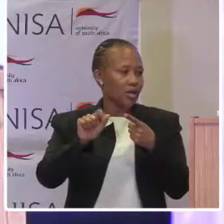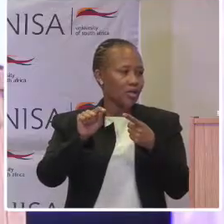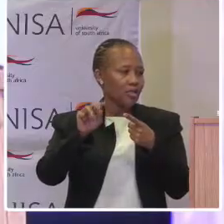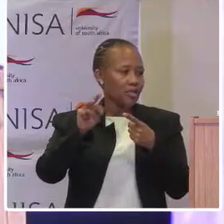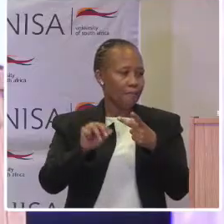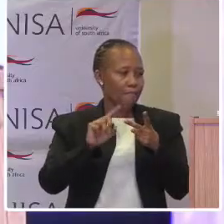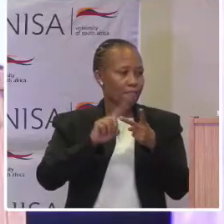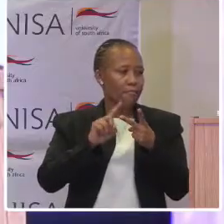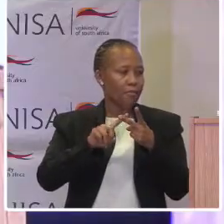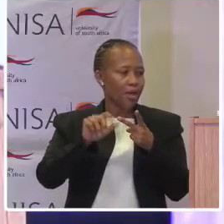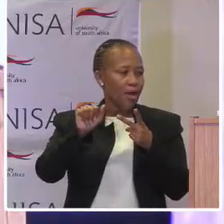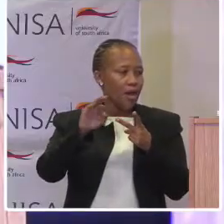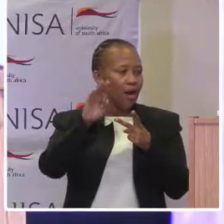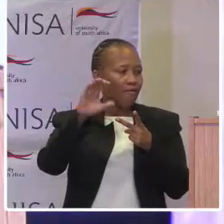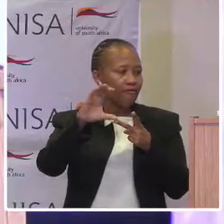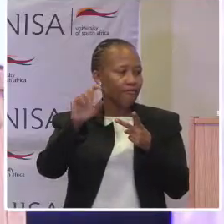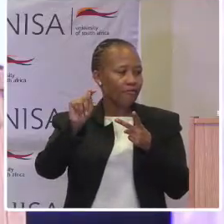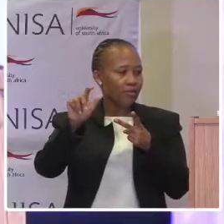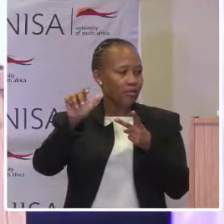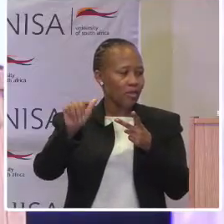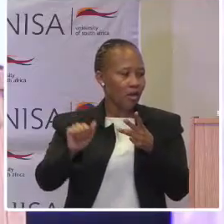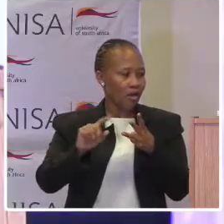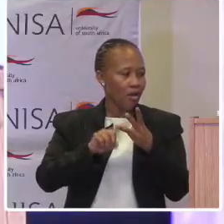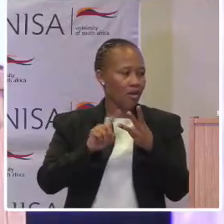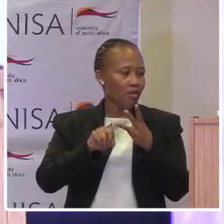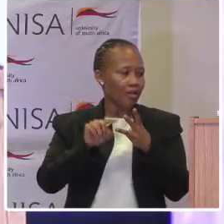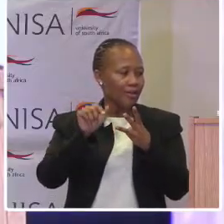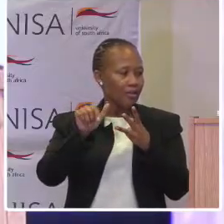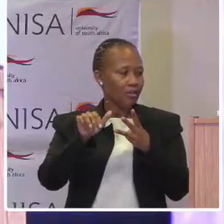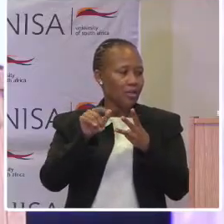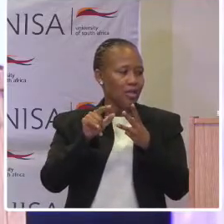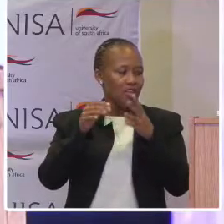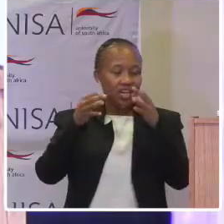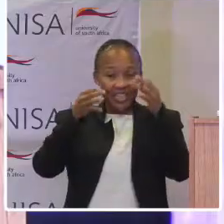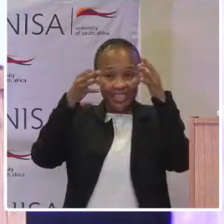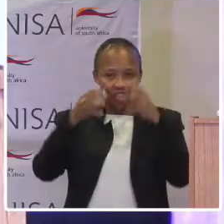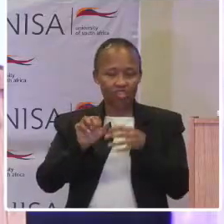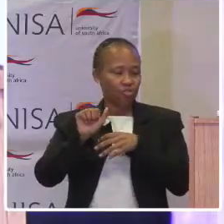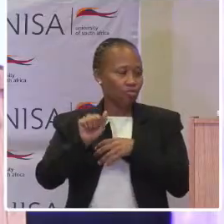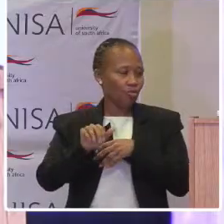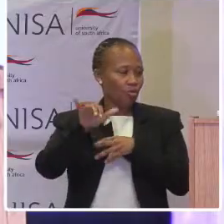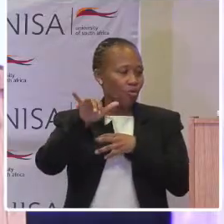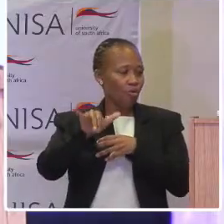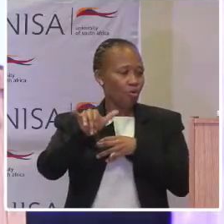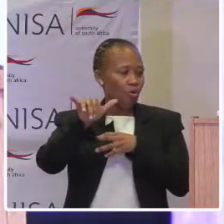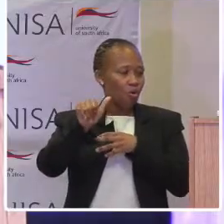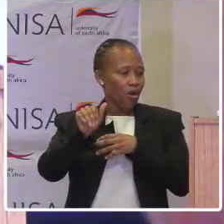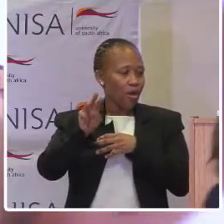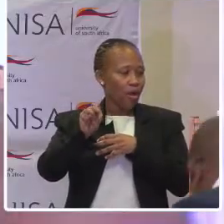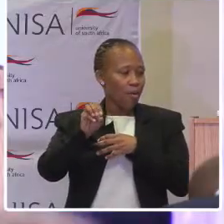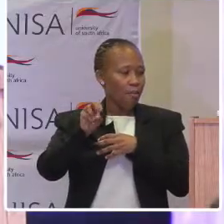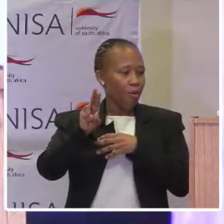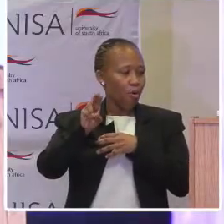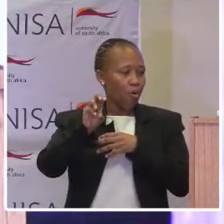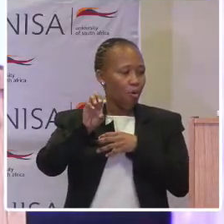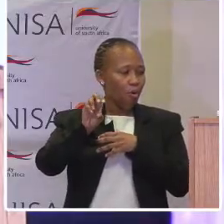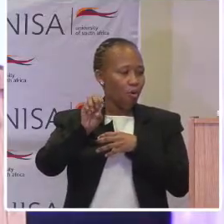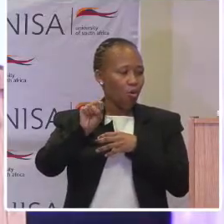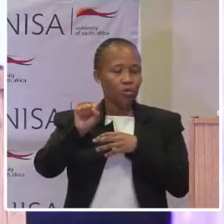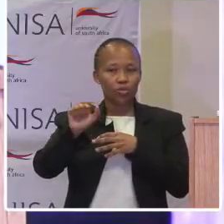and also the Yokos decision. And we're checking the progress, how far South Africa has gone